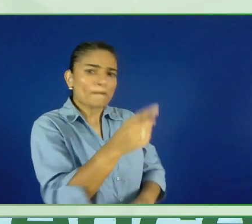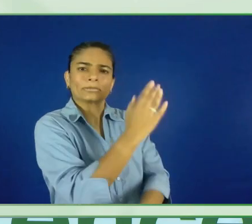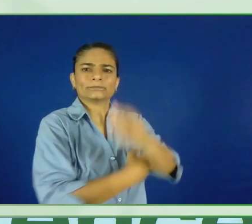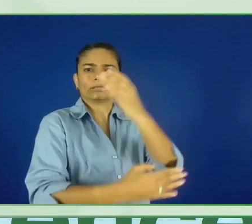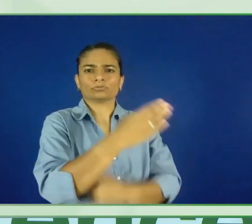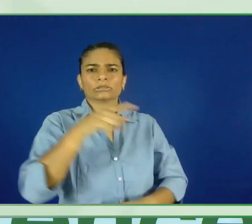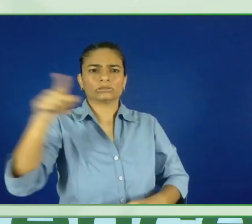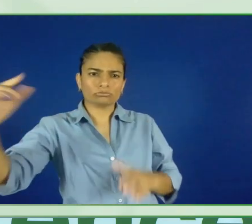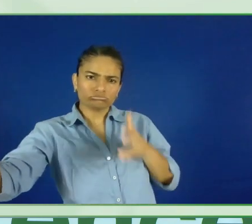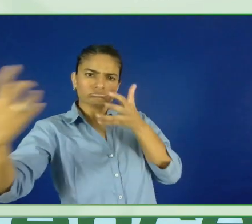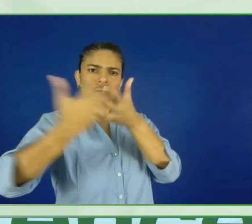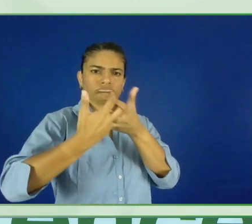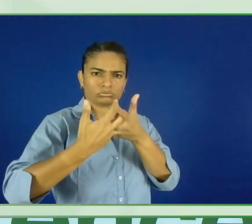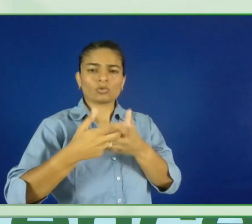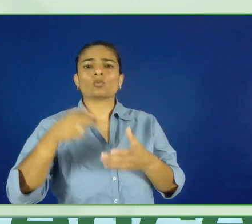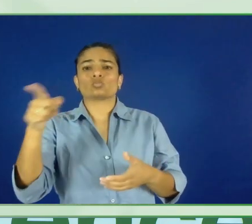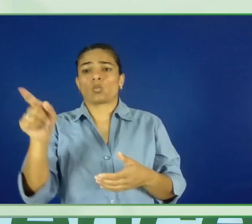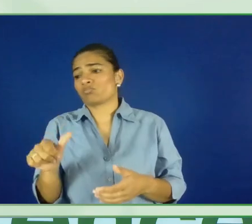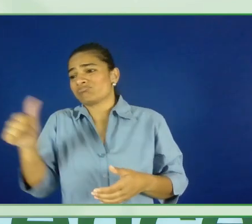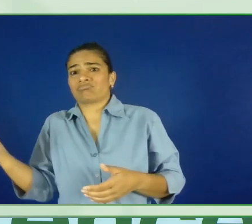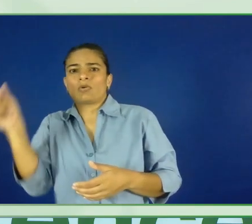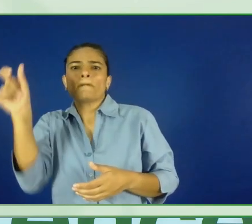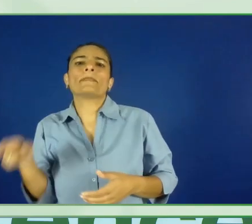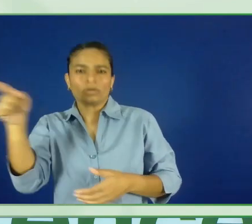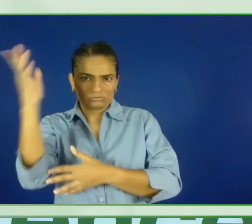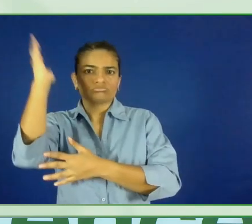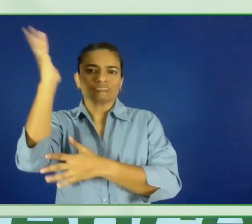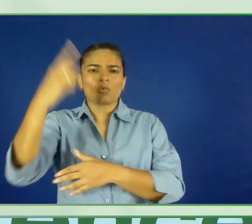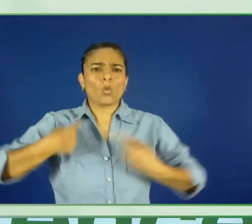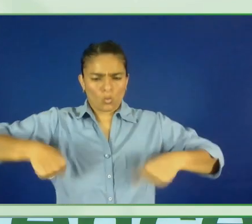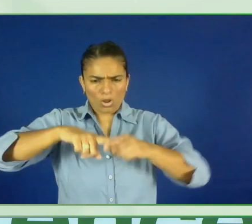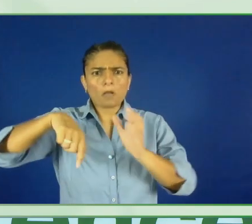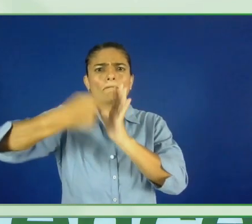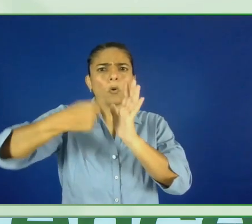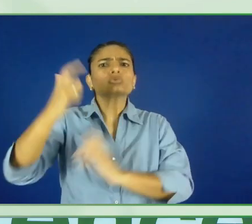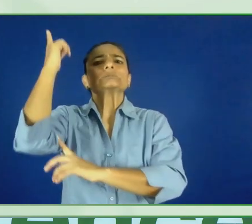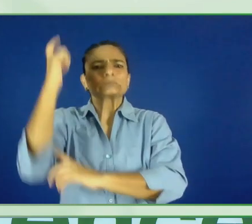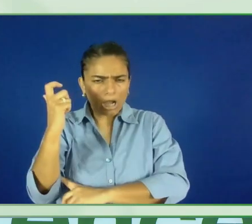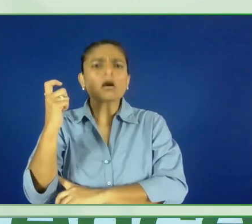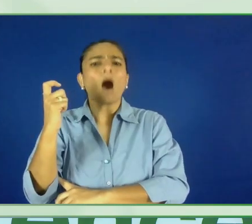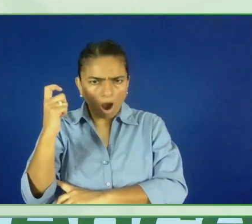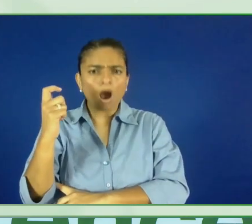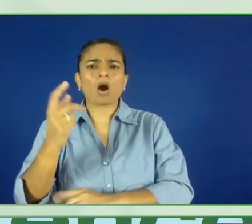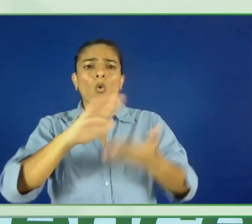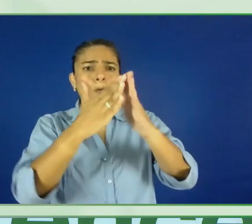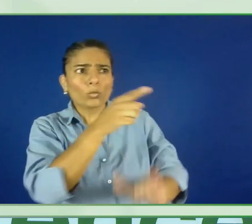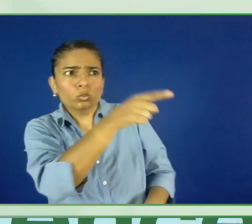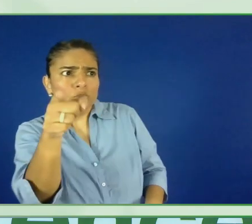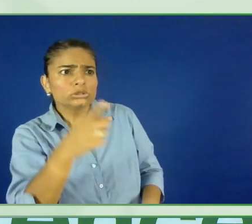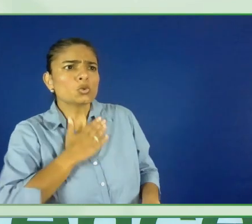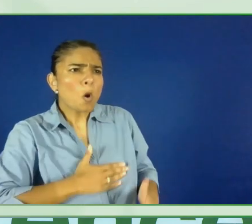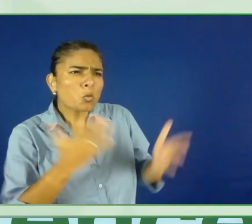to get the voices of this community here into the mainstream discussions where the real decisions on AI are made.